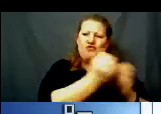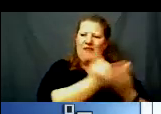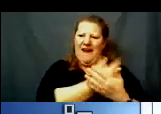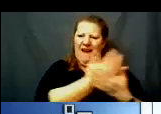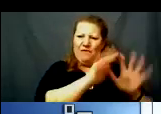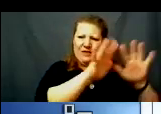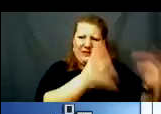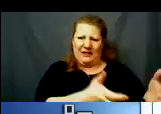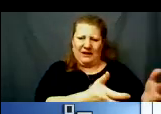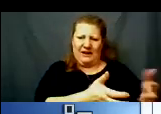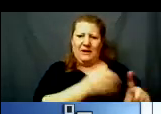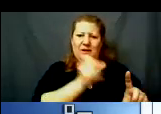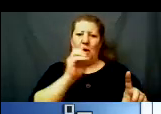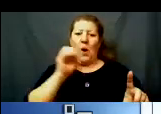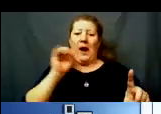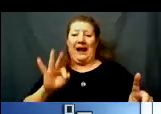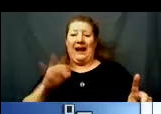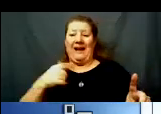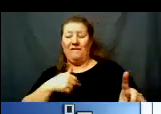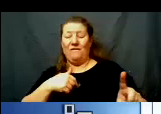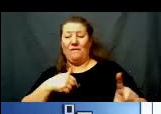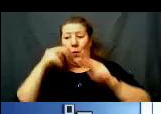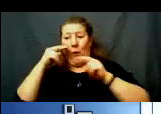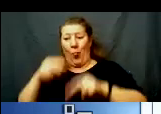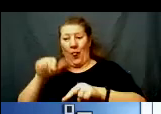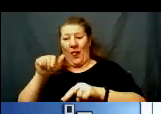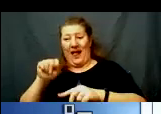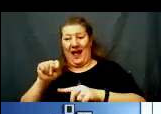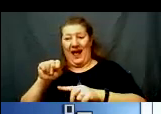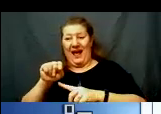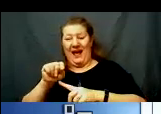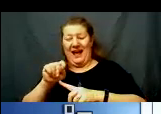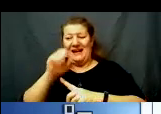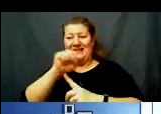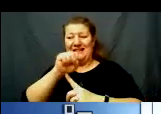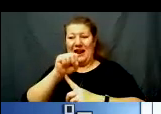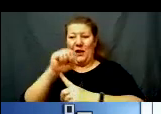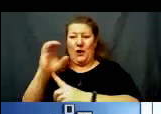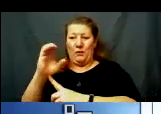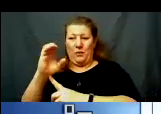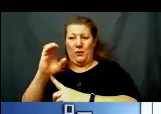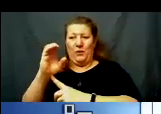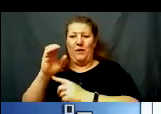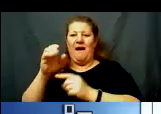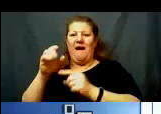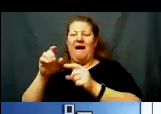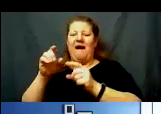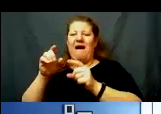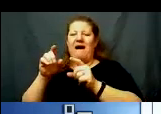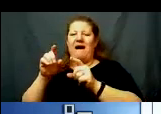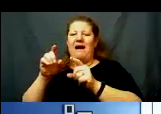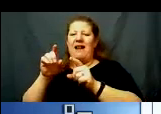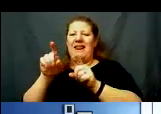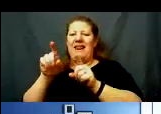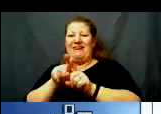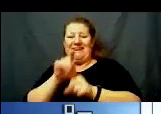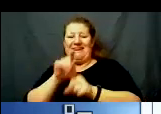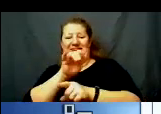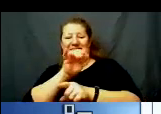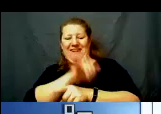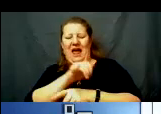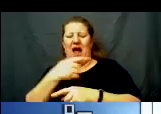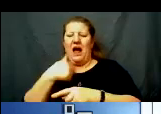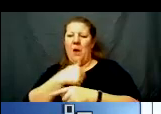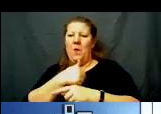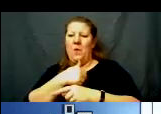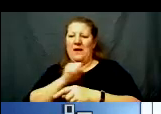injustice in that regard really gives us a much broader and longer historical sweep for thinking about the origins